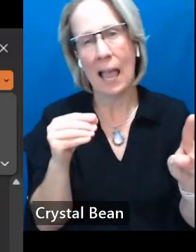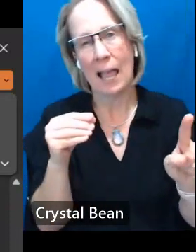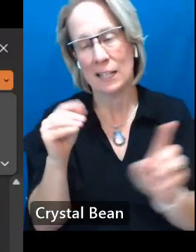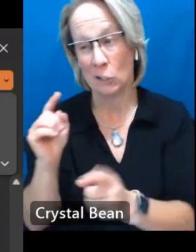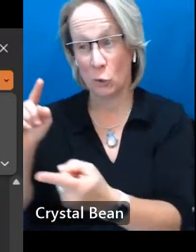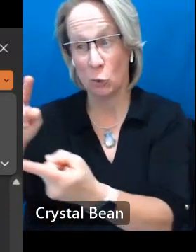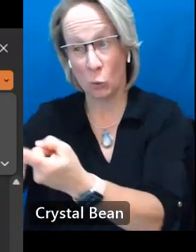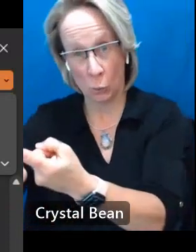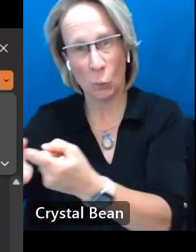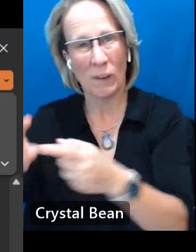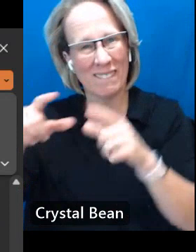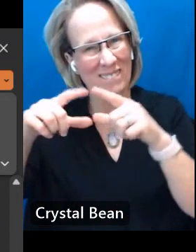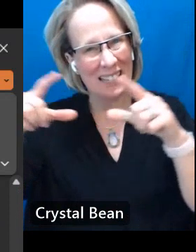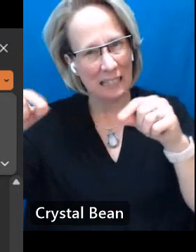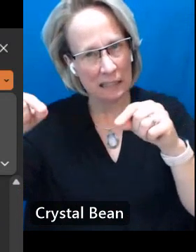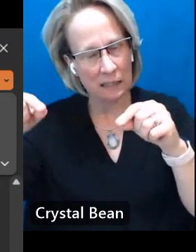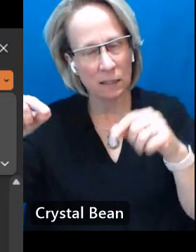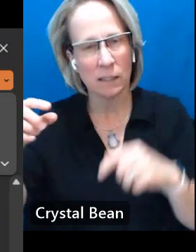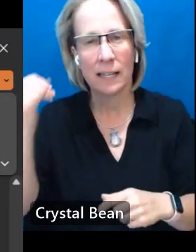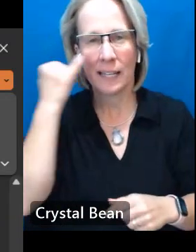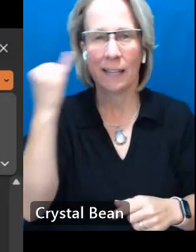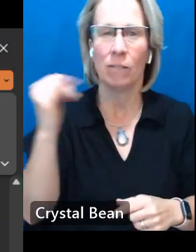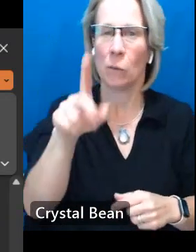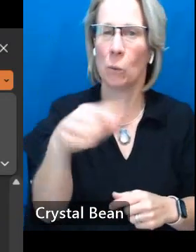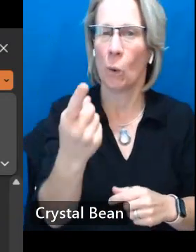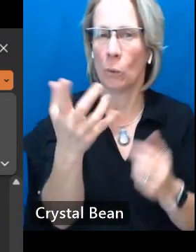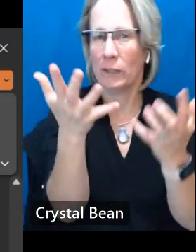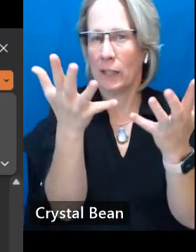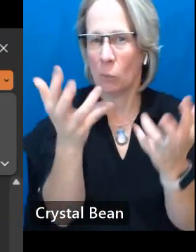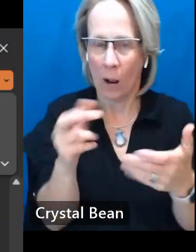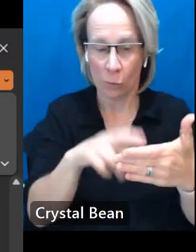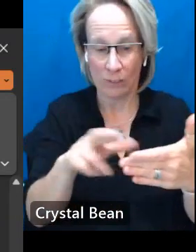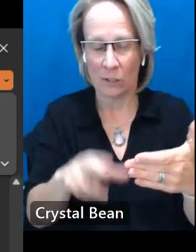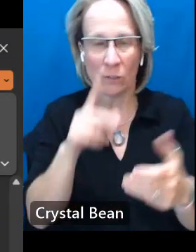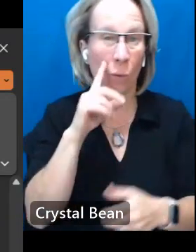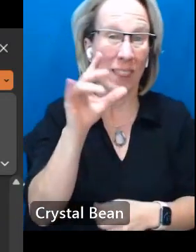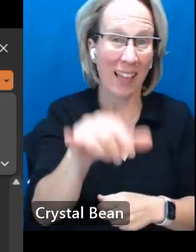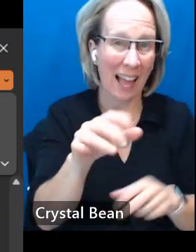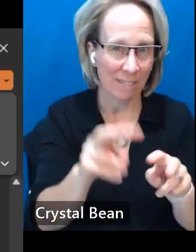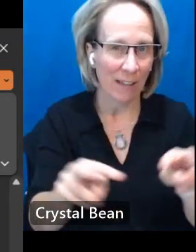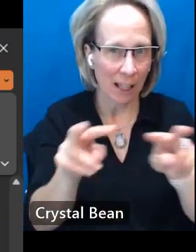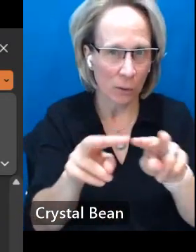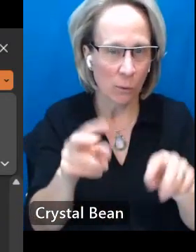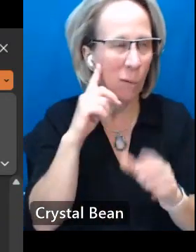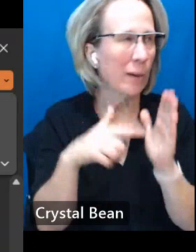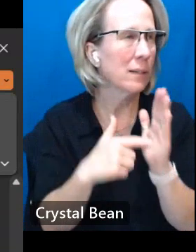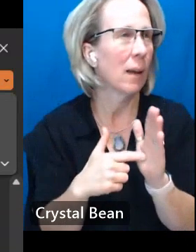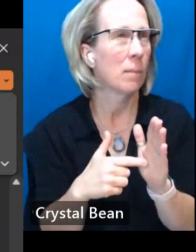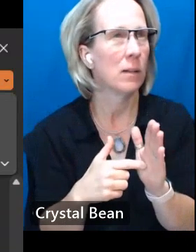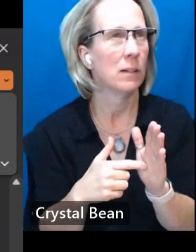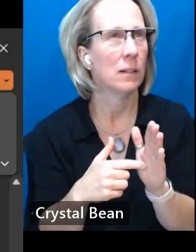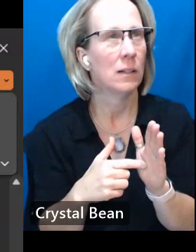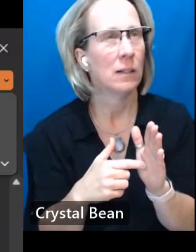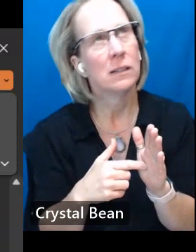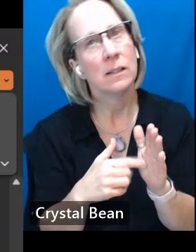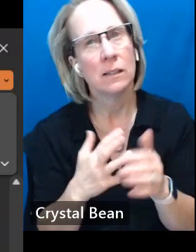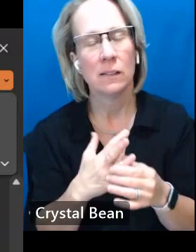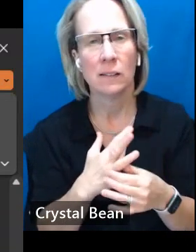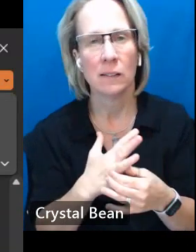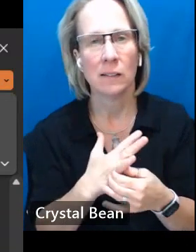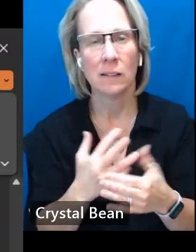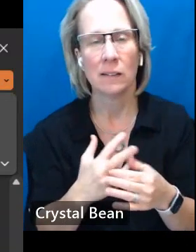to fields if you only want results for that value. So for example, if I want to see the